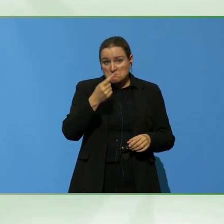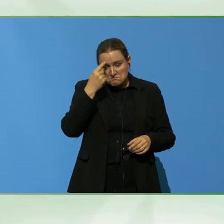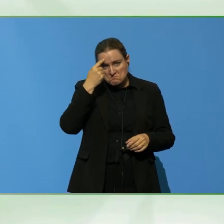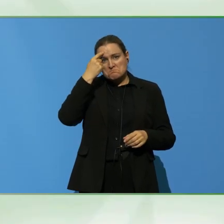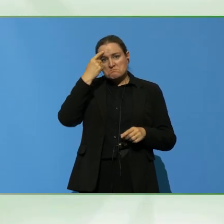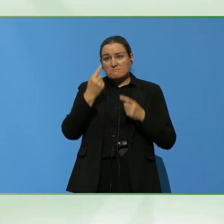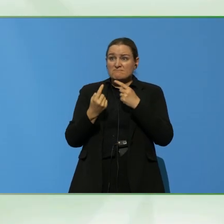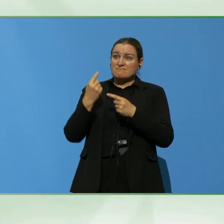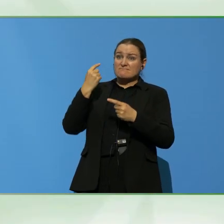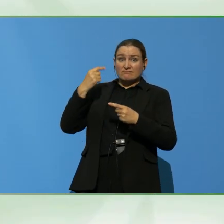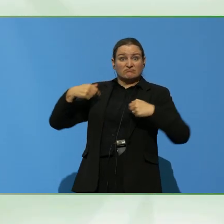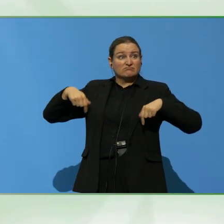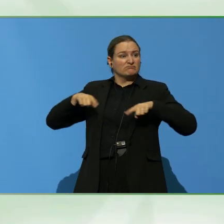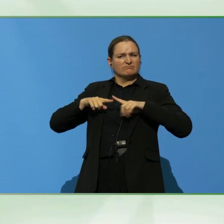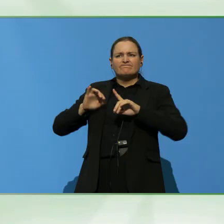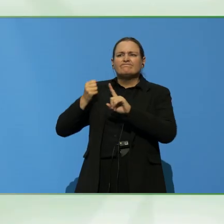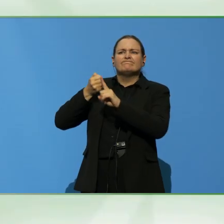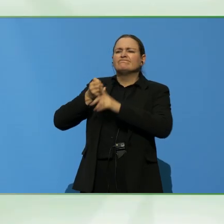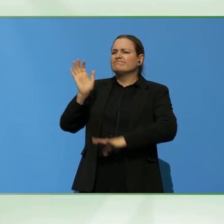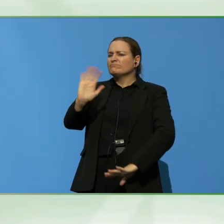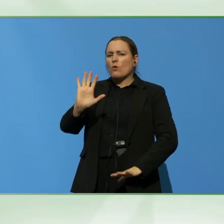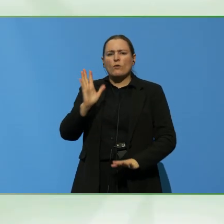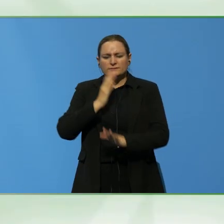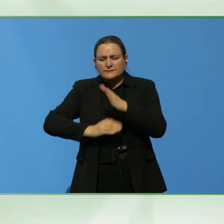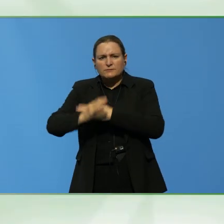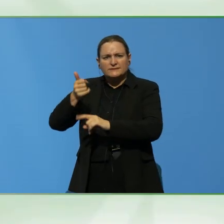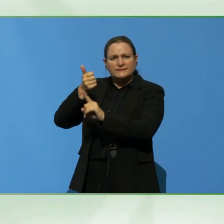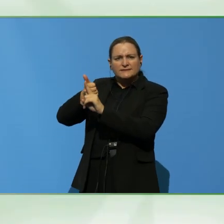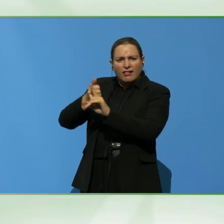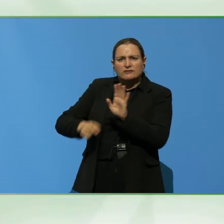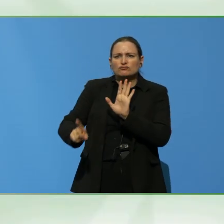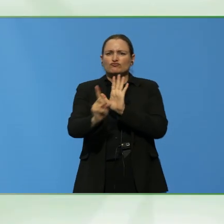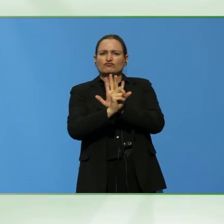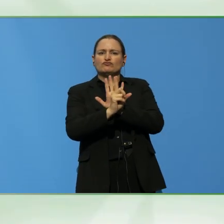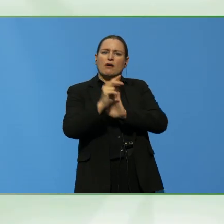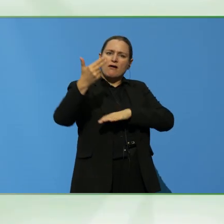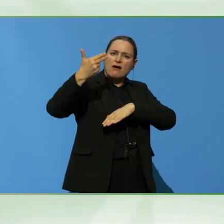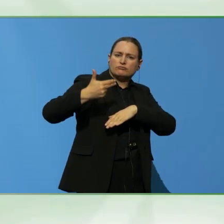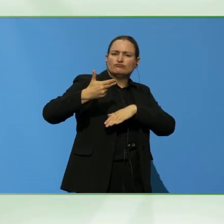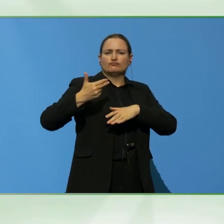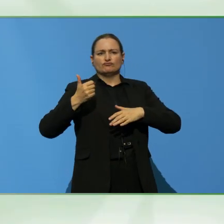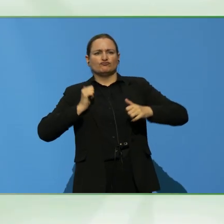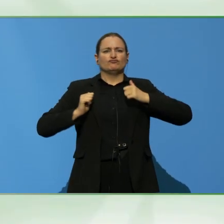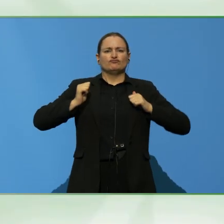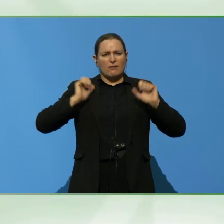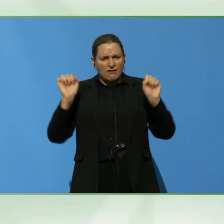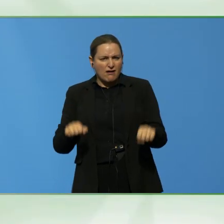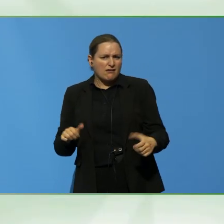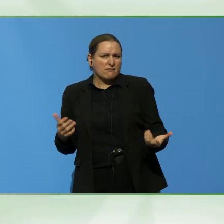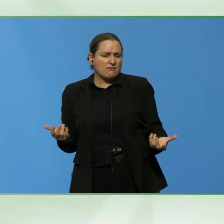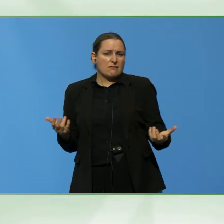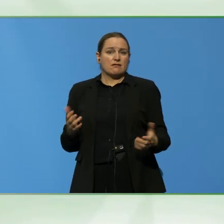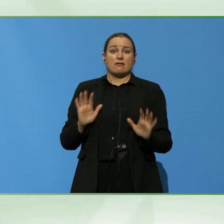evolved? Where do we stand in terms of disability representation on the screen? And there's someone who can definitely give us some fascinating insights into